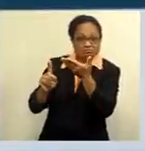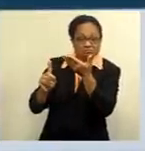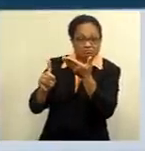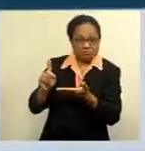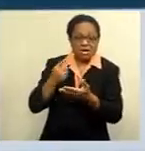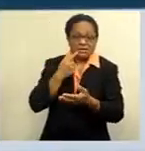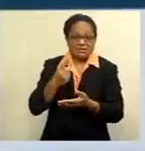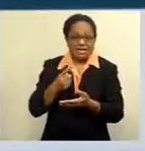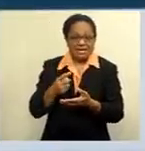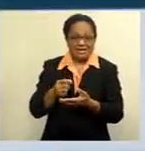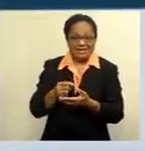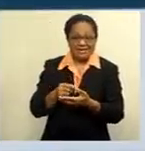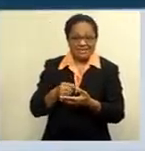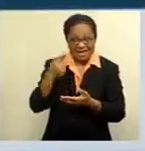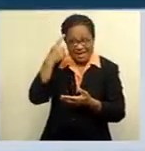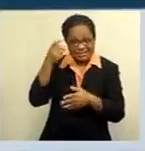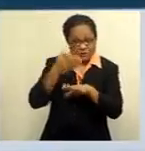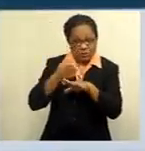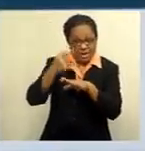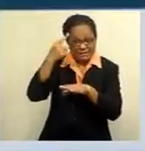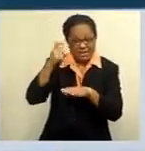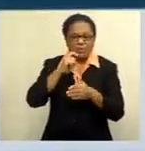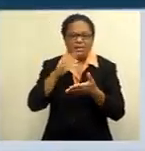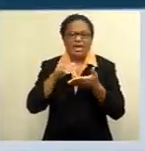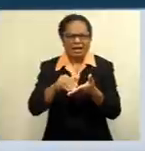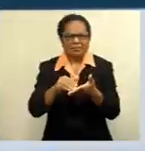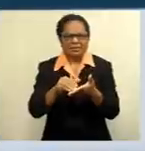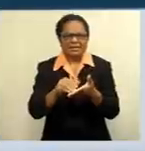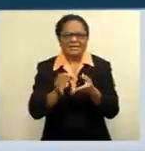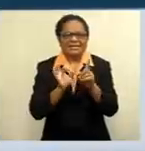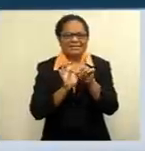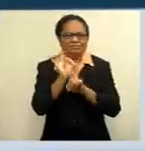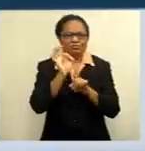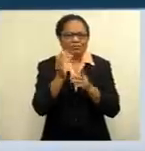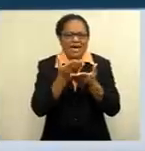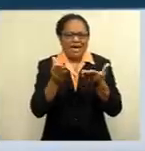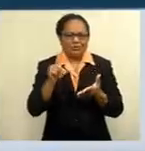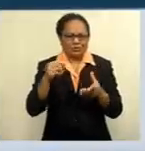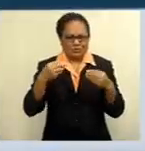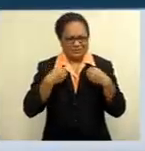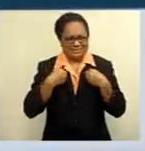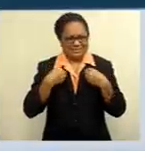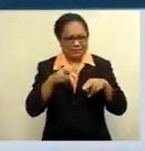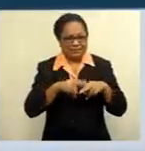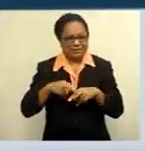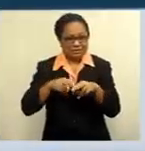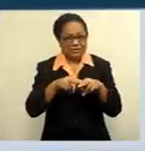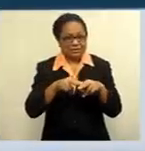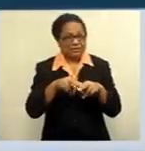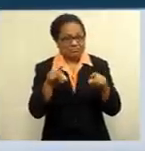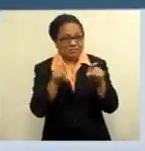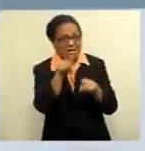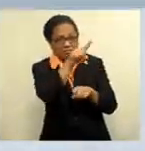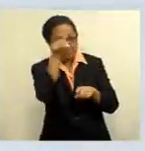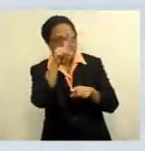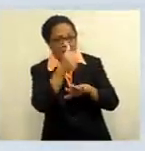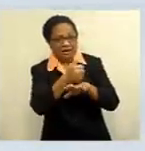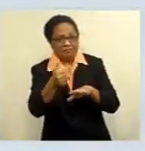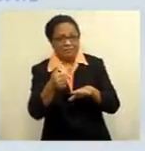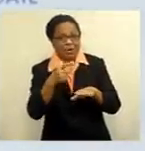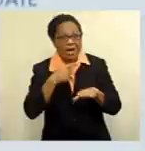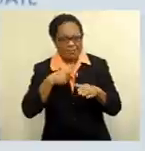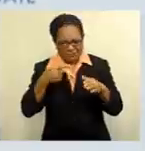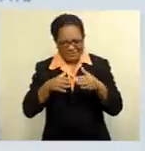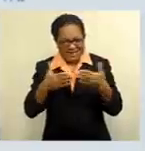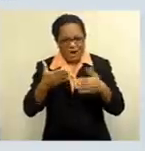mean that we improve the ease of doing business in Fiji, which is what all governments in the world are trying to do in the new normal.